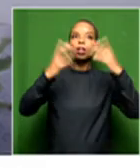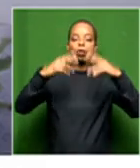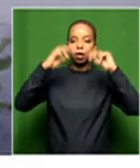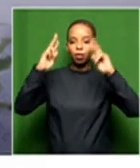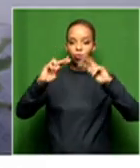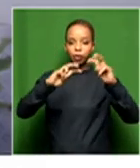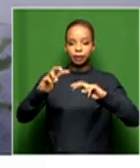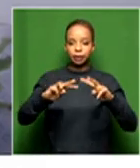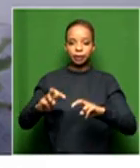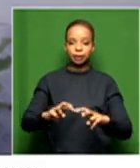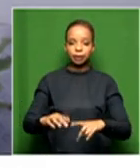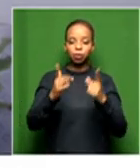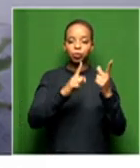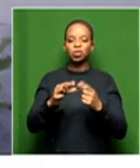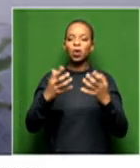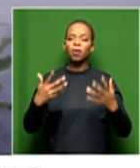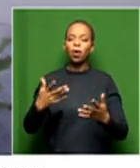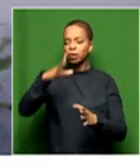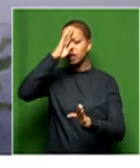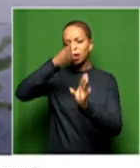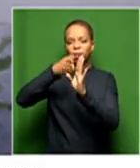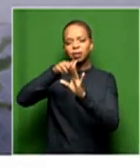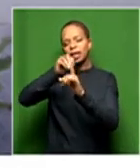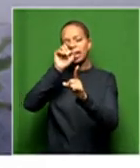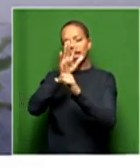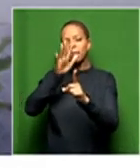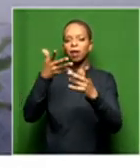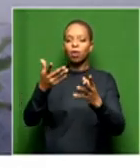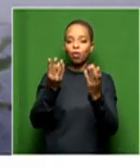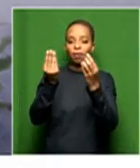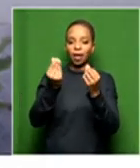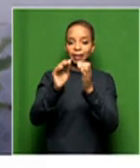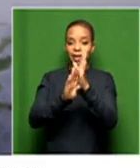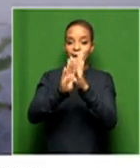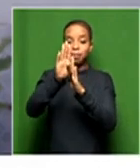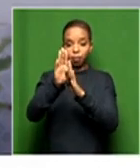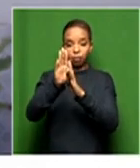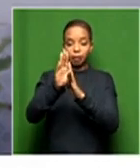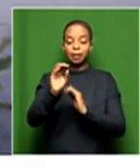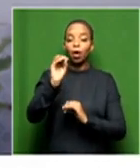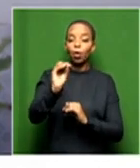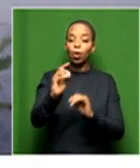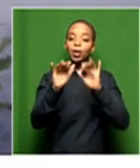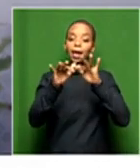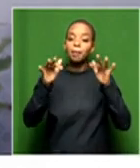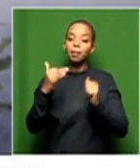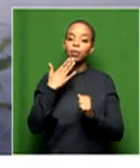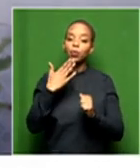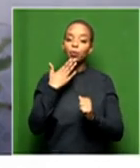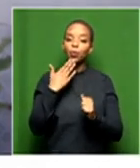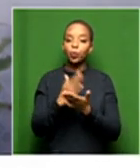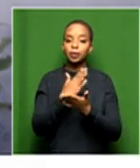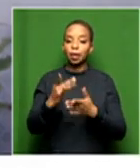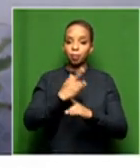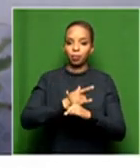the psychological impact of financial improvement, specifically surrounding people that have won the lottery.